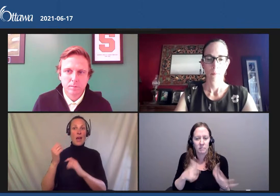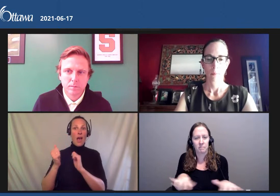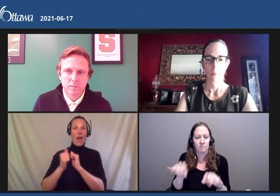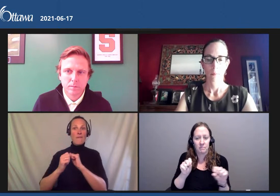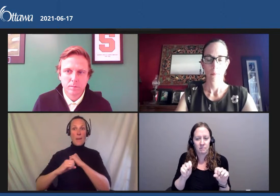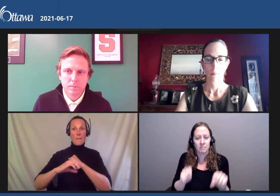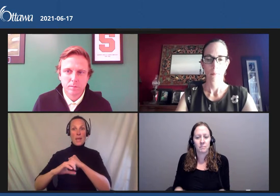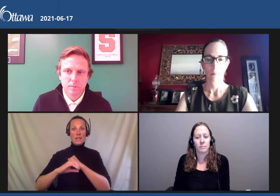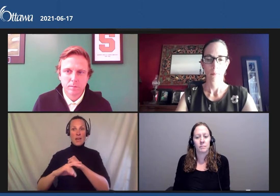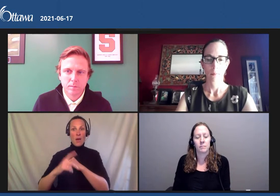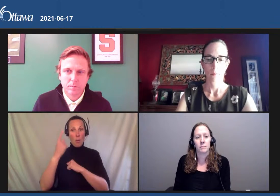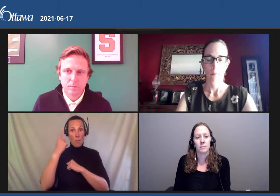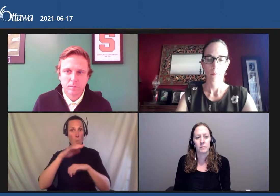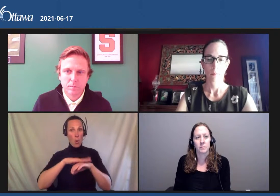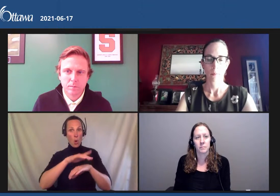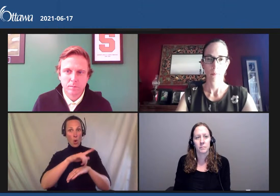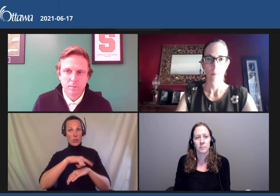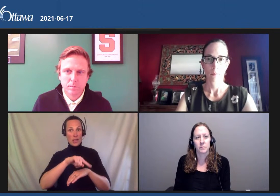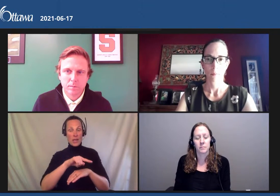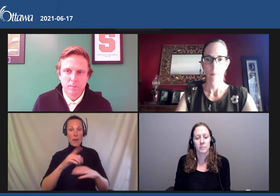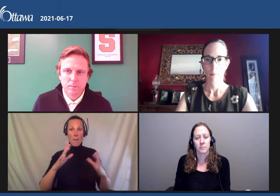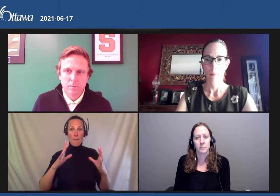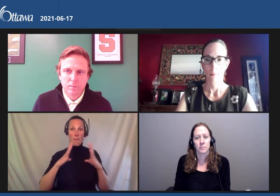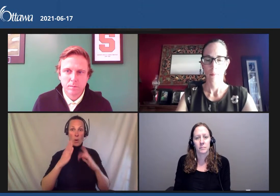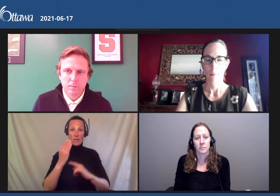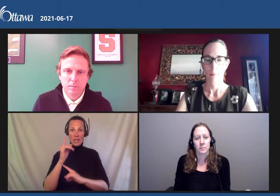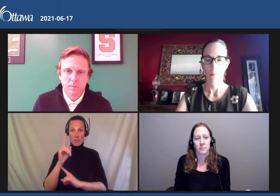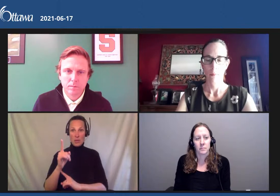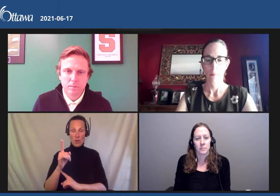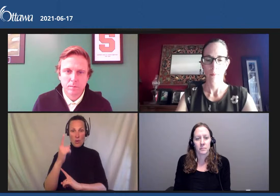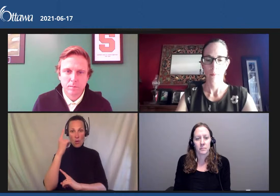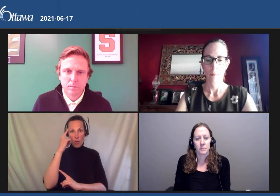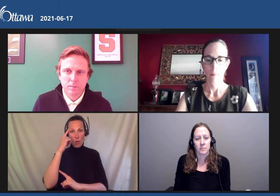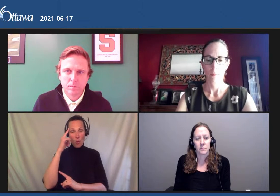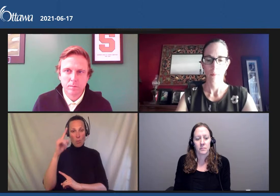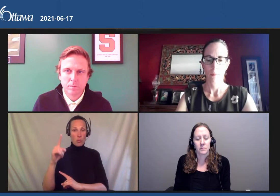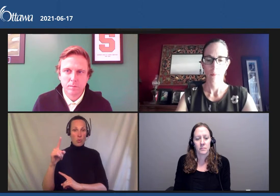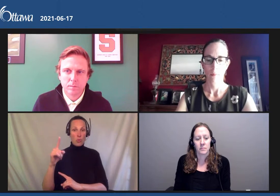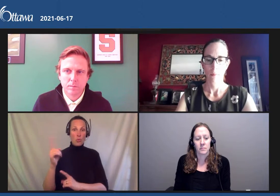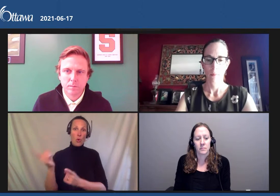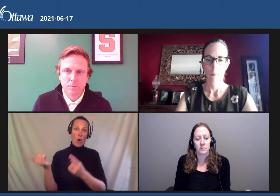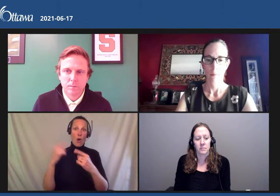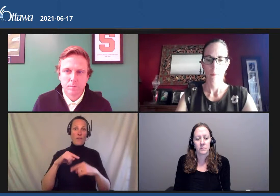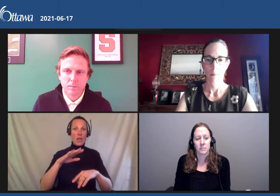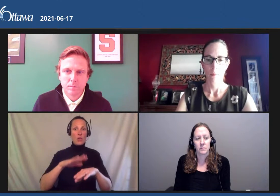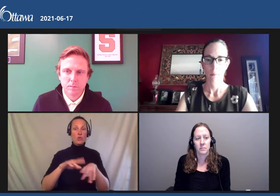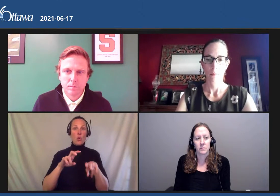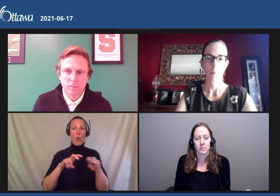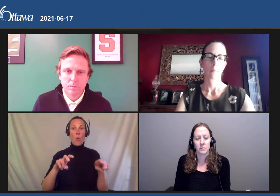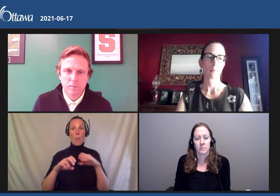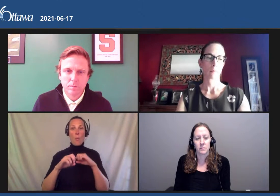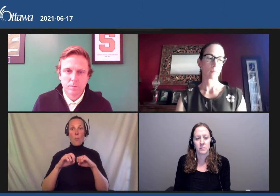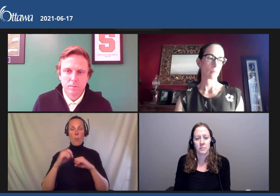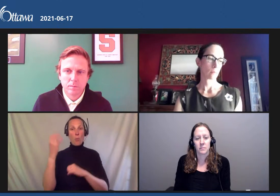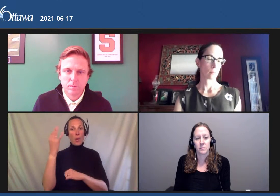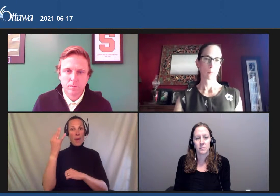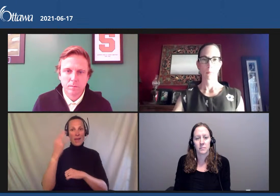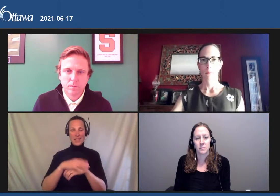les conseillers, nous allons prendre une petite pause de 15 minutes pour venir pour le point de presse. Merci beaucoup. Thank you.